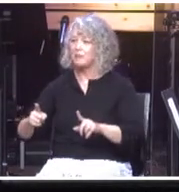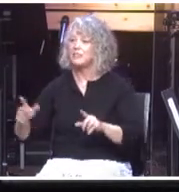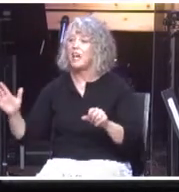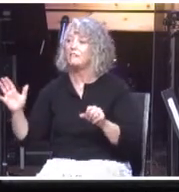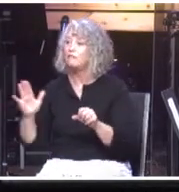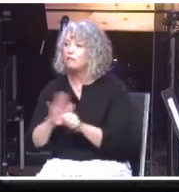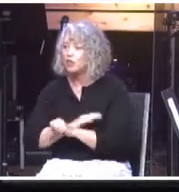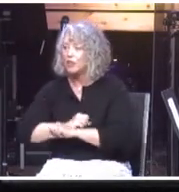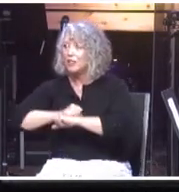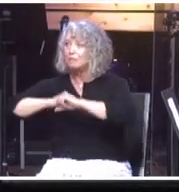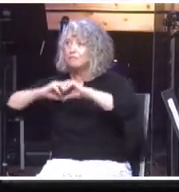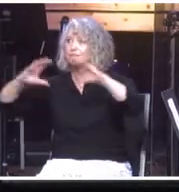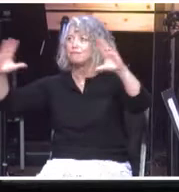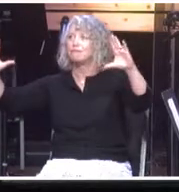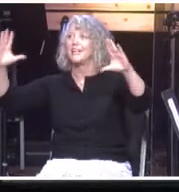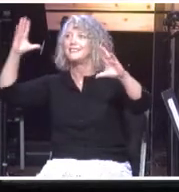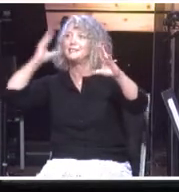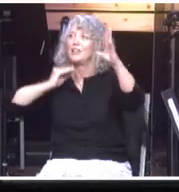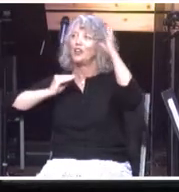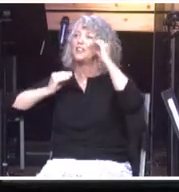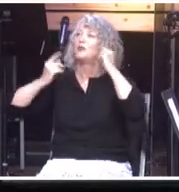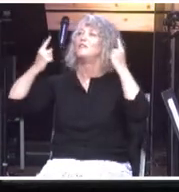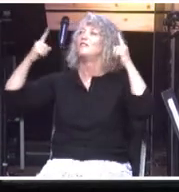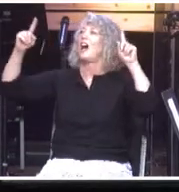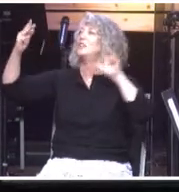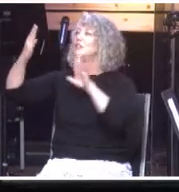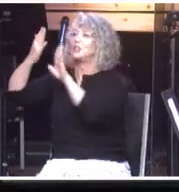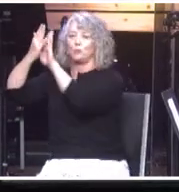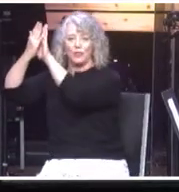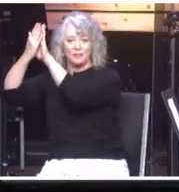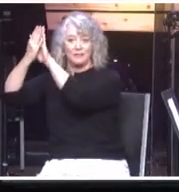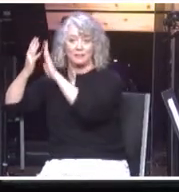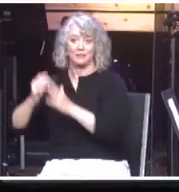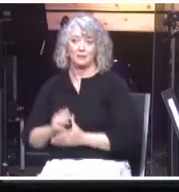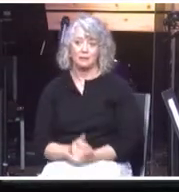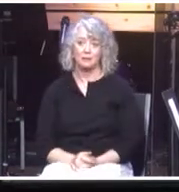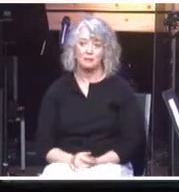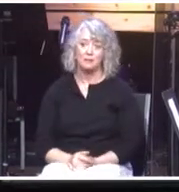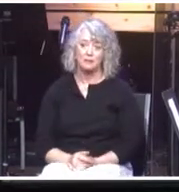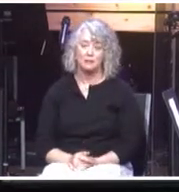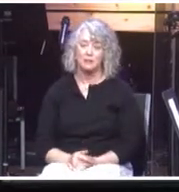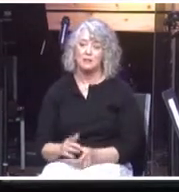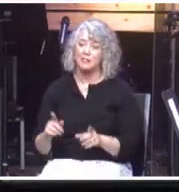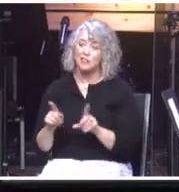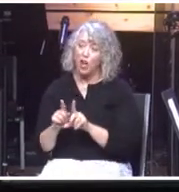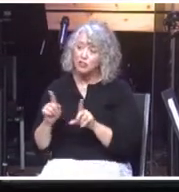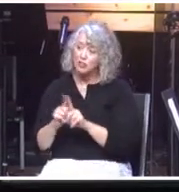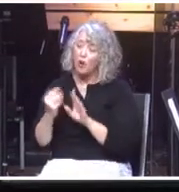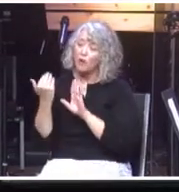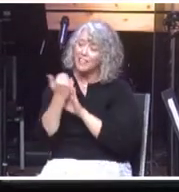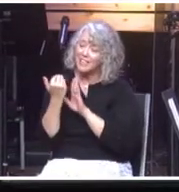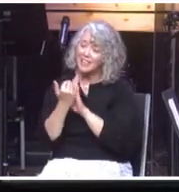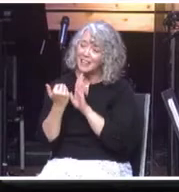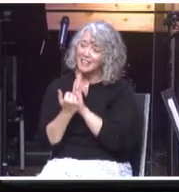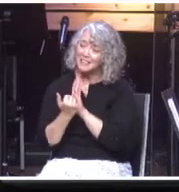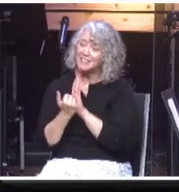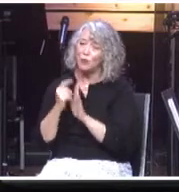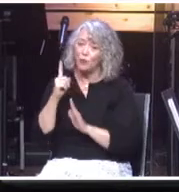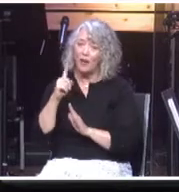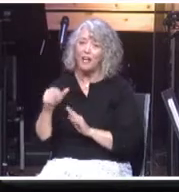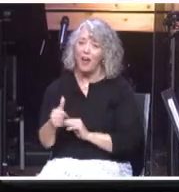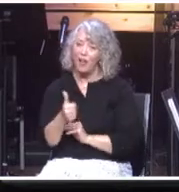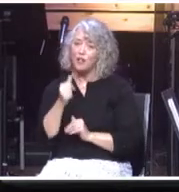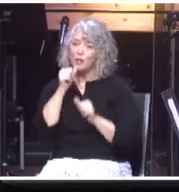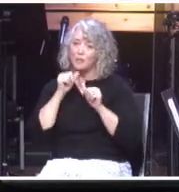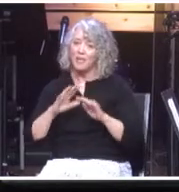when we are in His presence. He also lists another blessing of that in verse